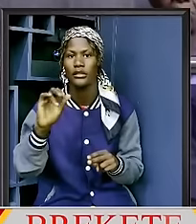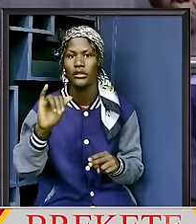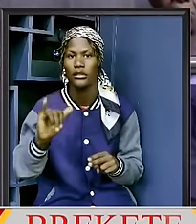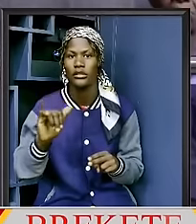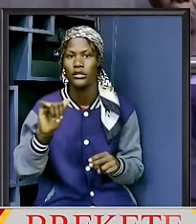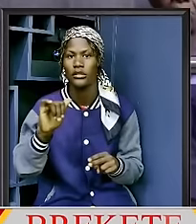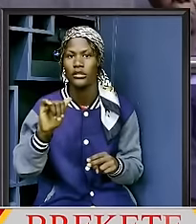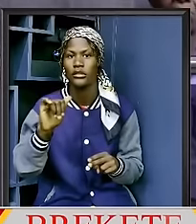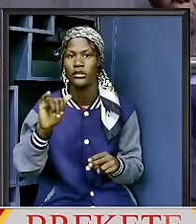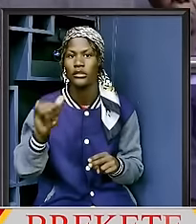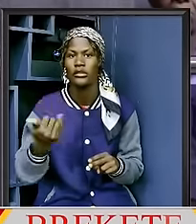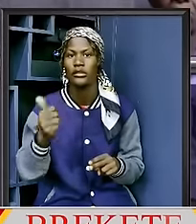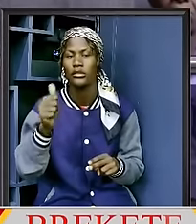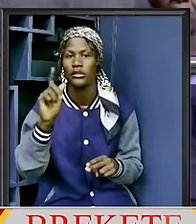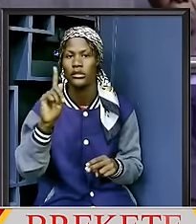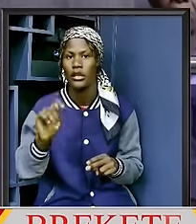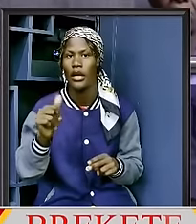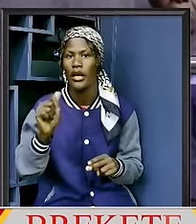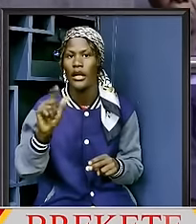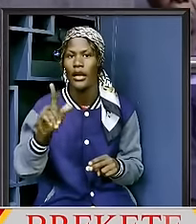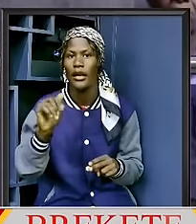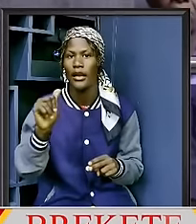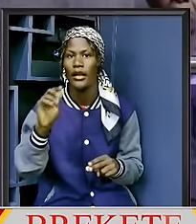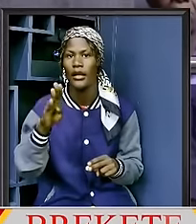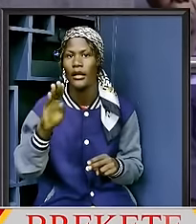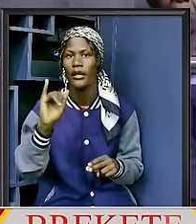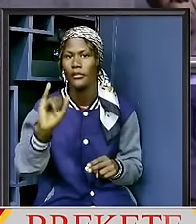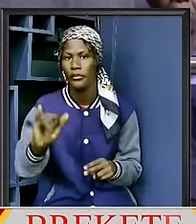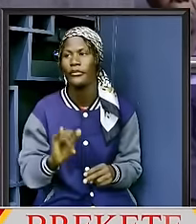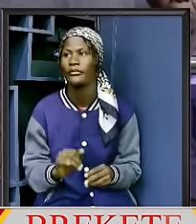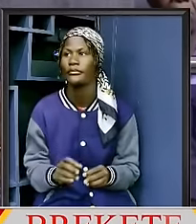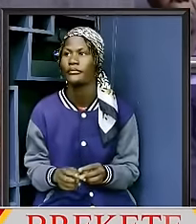Yes. Khadijat Alabi.